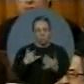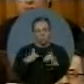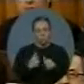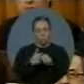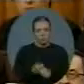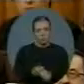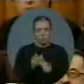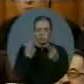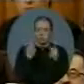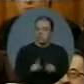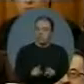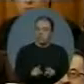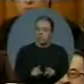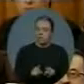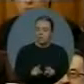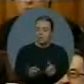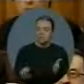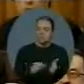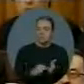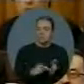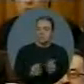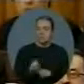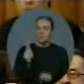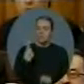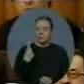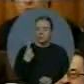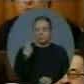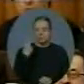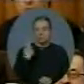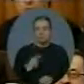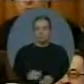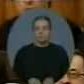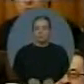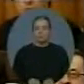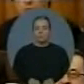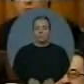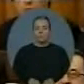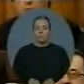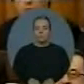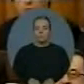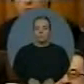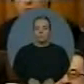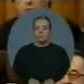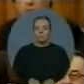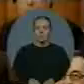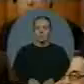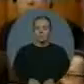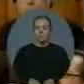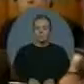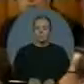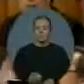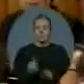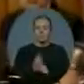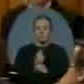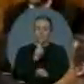and Council at Kashechewan last year to make sure, Mr. Speaker, as they requested, that they stay in the community, we work on the dikes and make it safe in years to come. Hear,